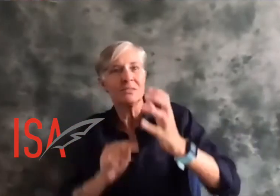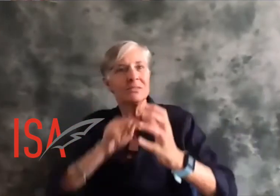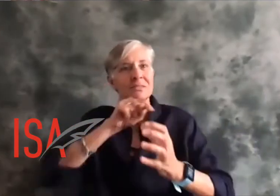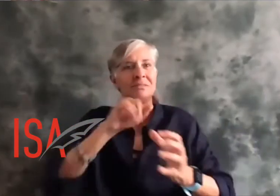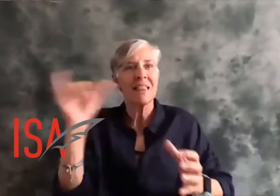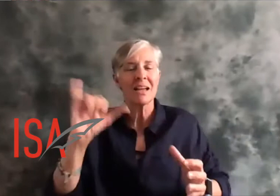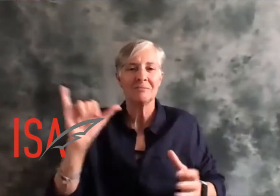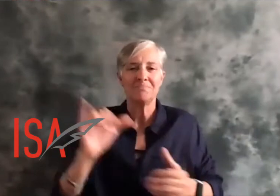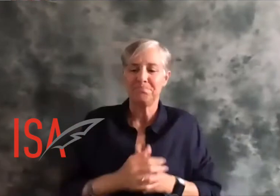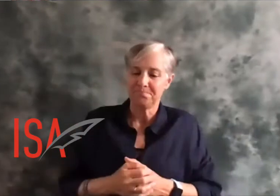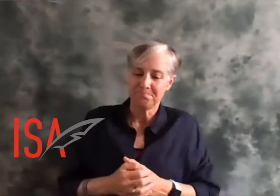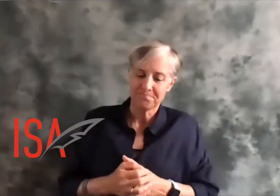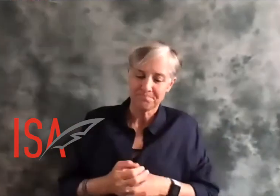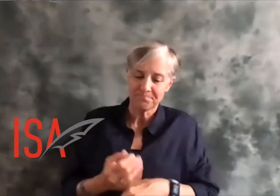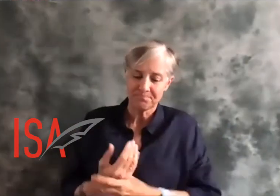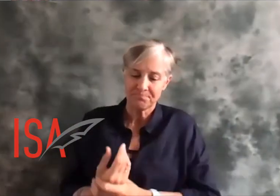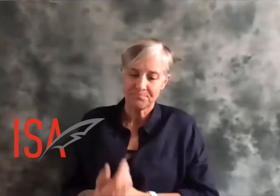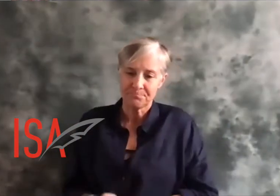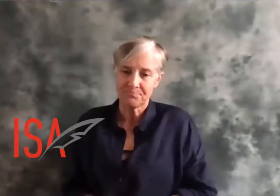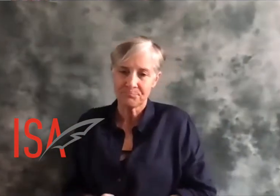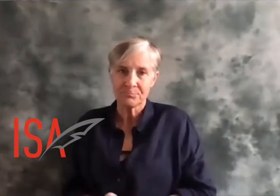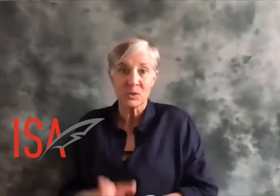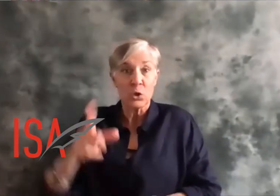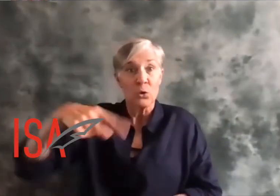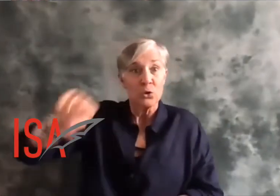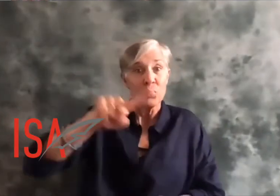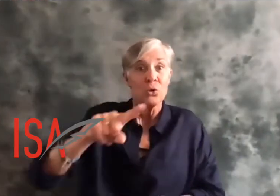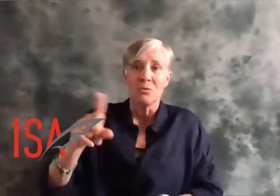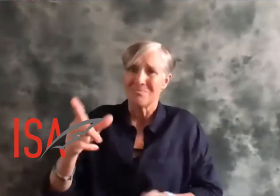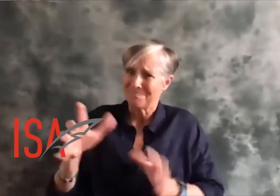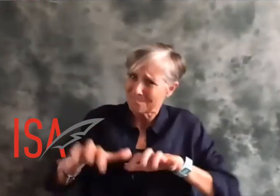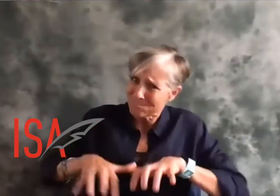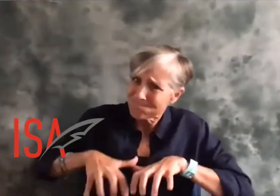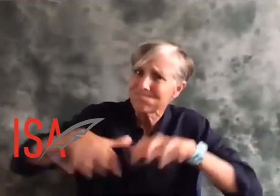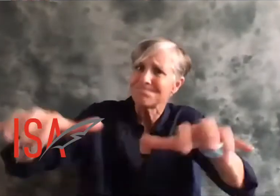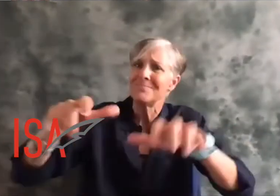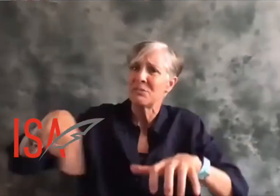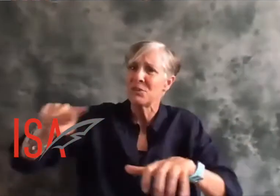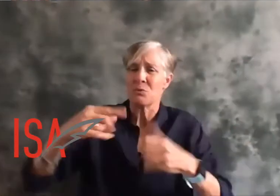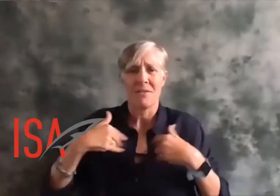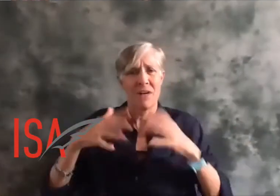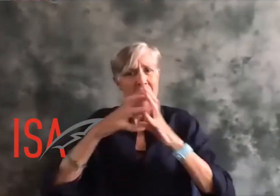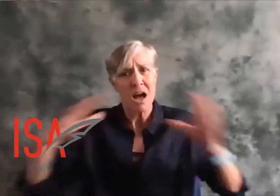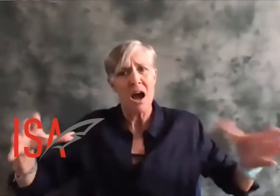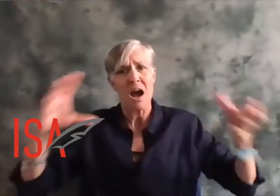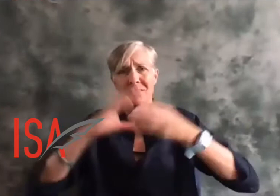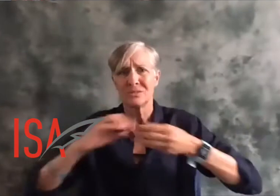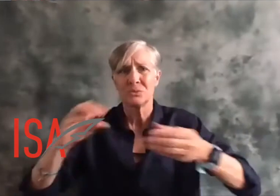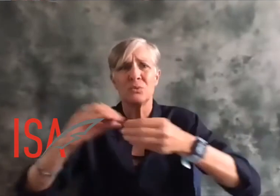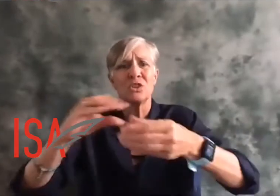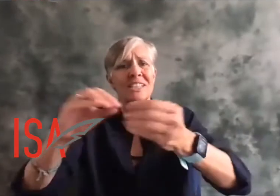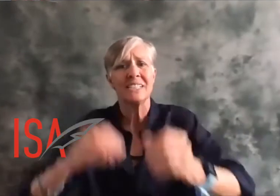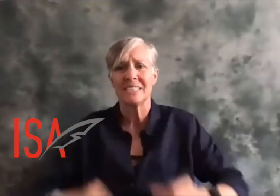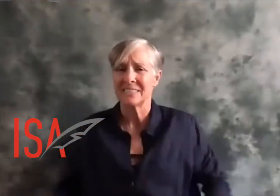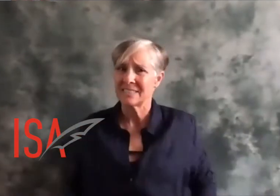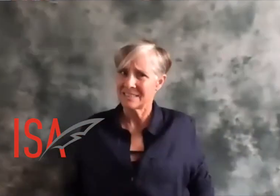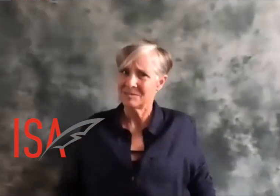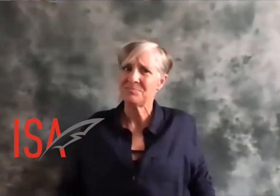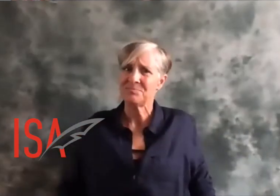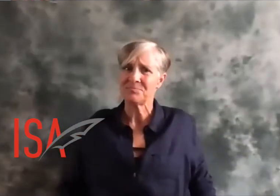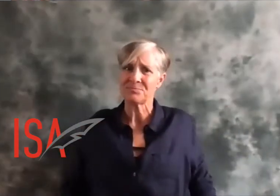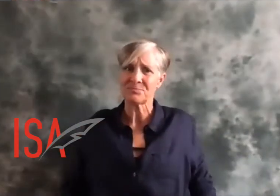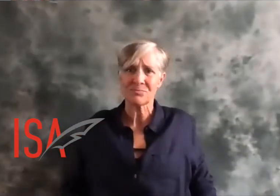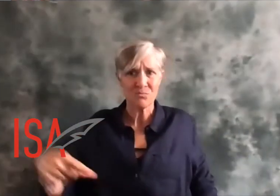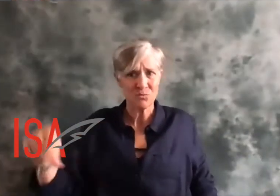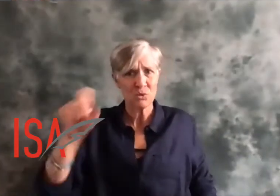like what we're saying is that you are abundant, and there's an abundance of stories out there, and you know, and you